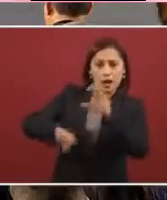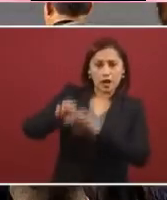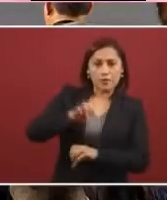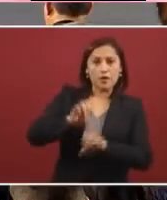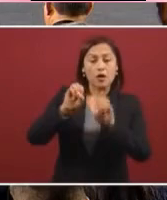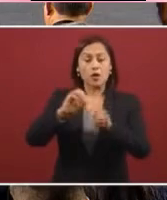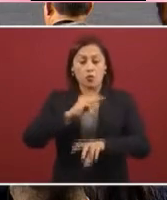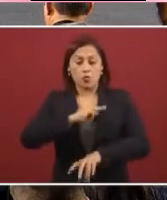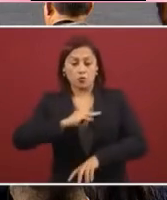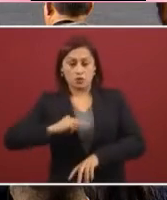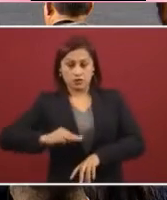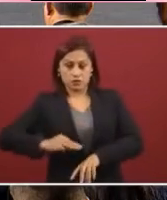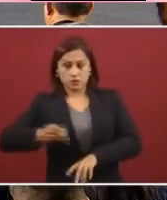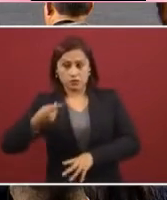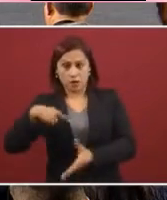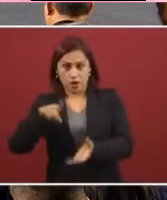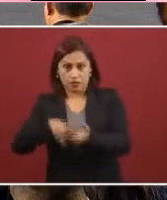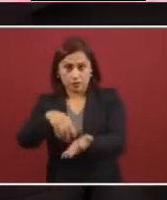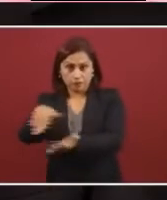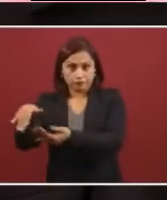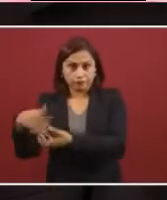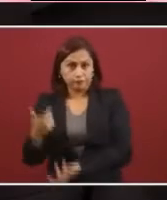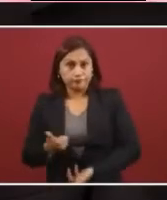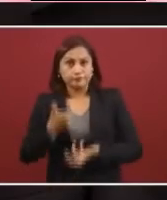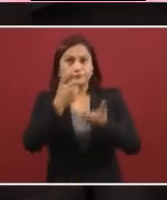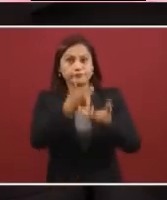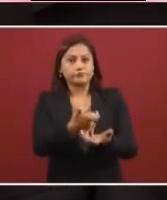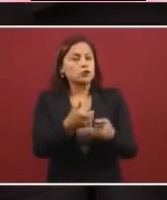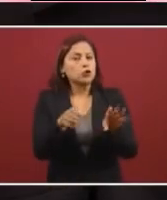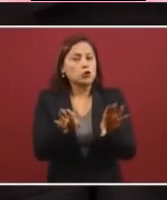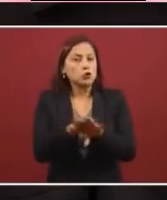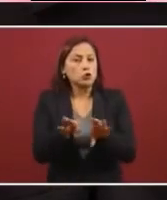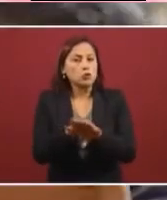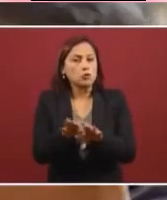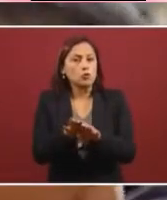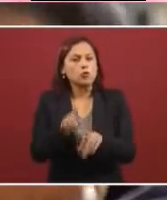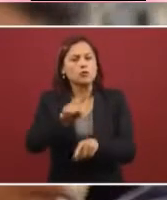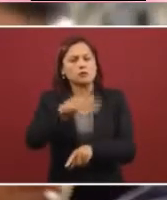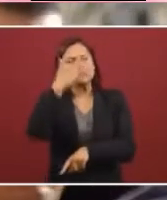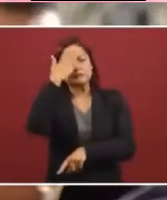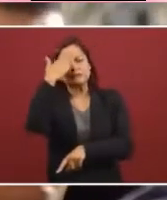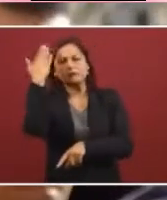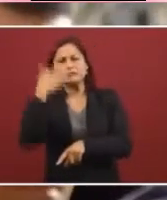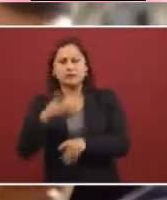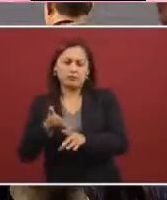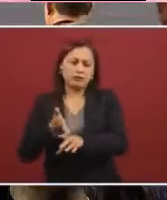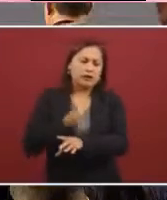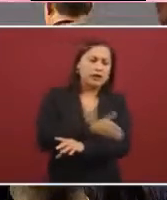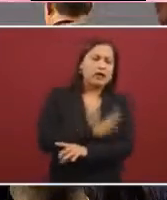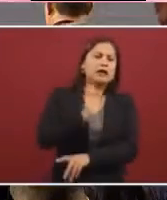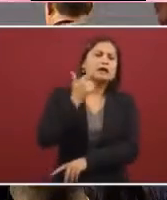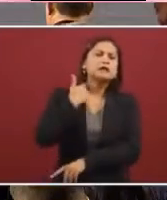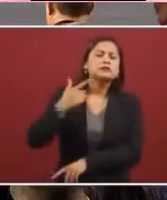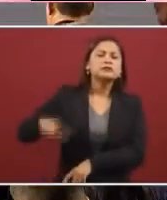the municipalities? And which were the excesses that were given in the past?